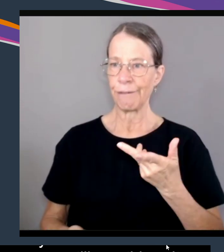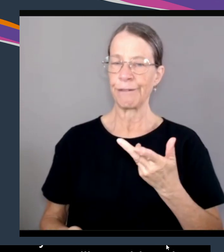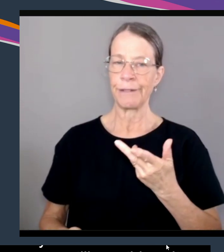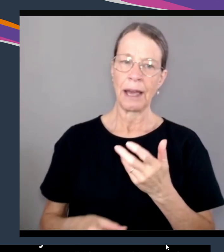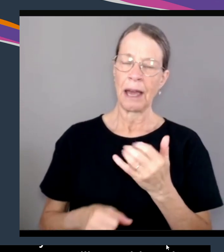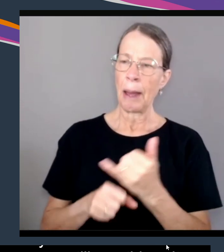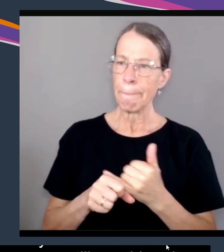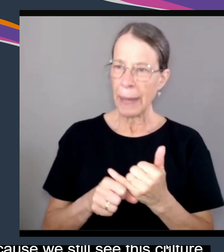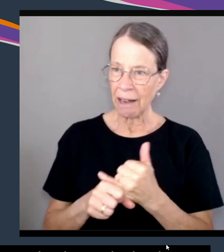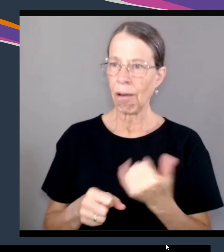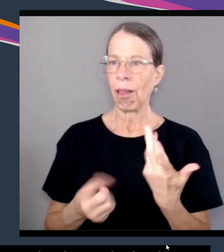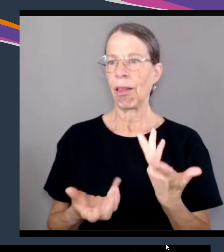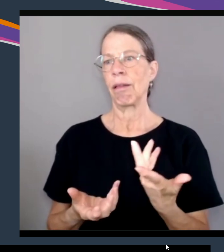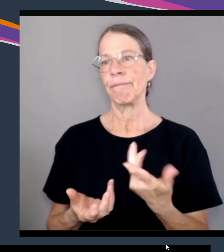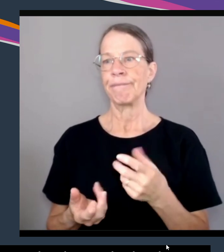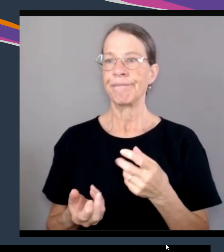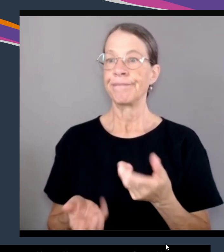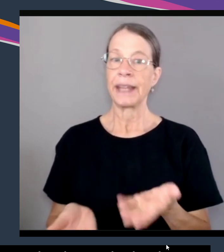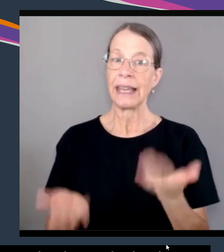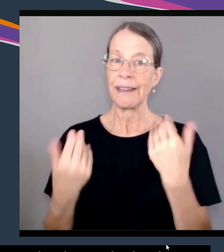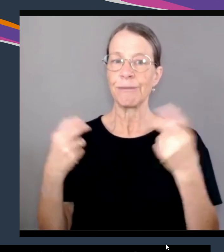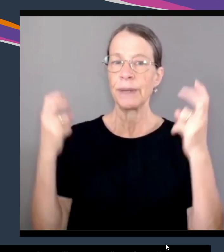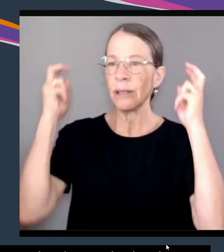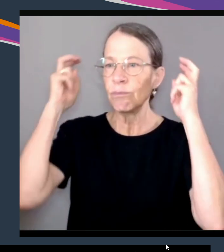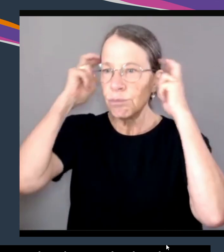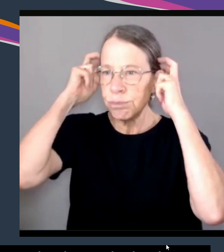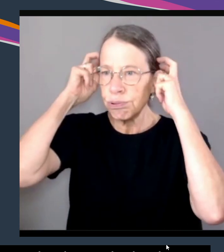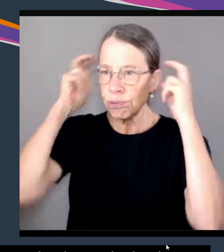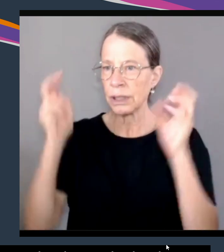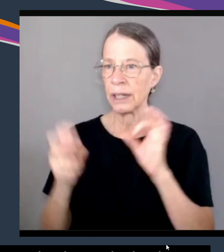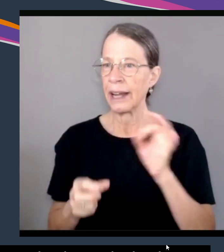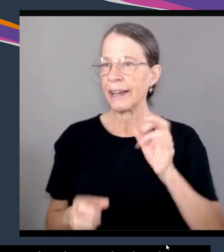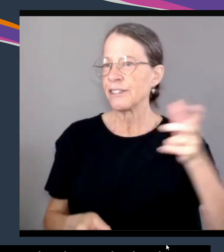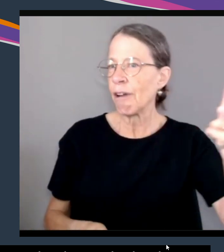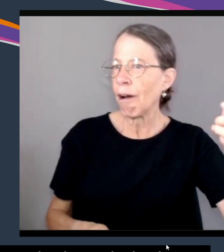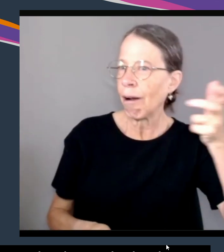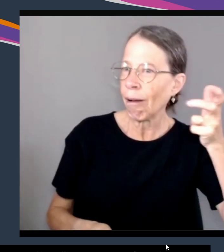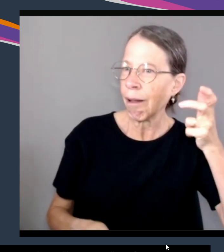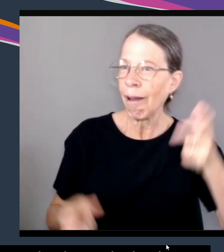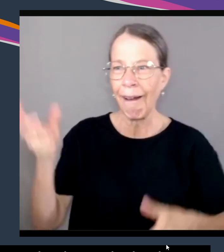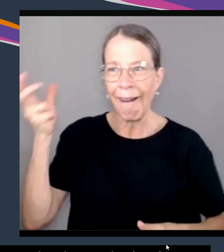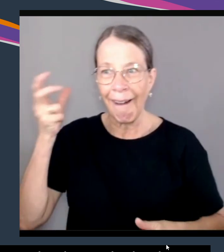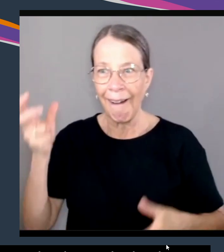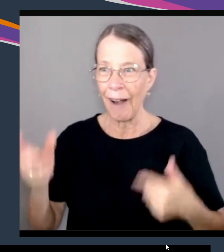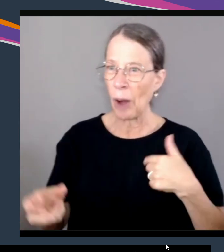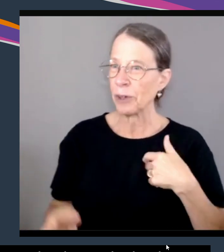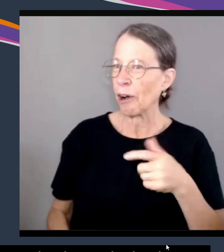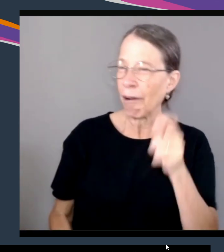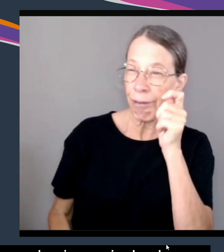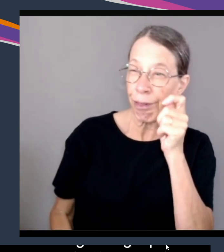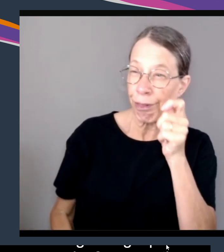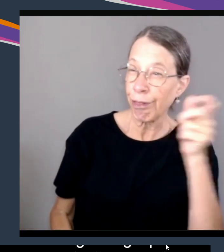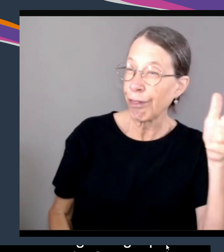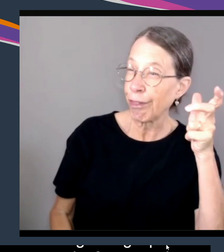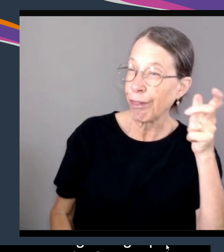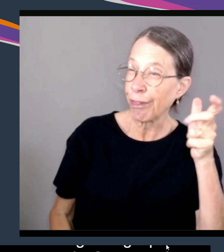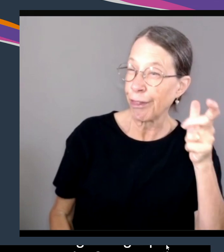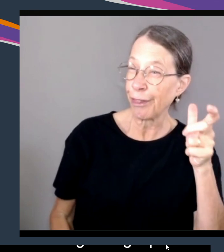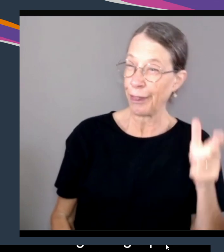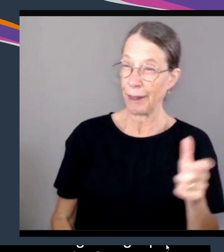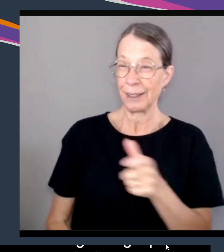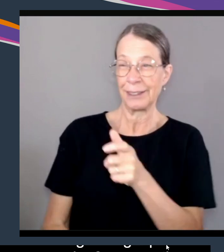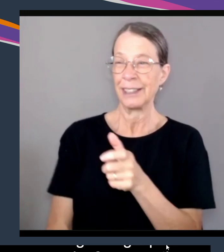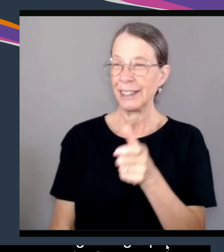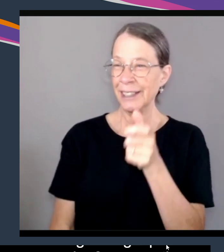cochlear implants. That's what they are. They're not listening devices. I'm not a copper. Everyone calm down. And they give me this